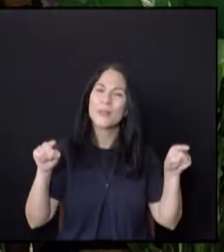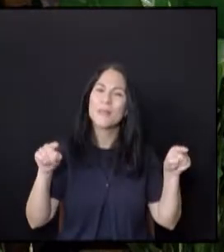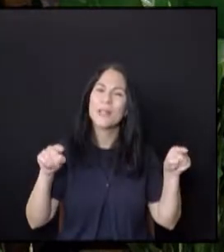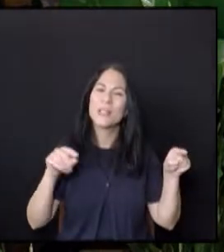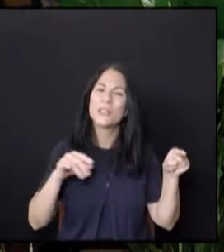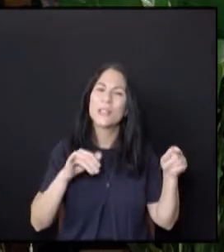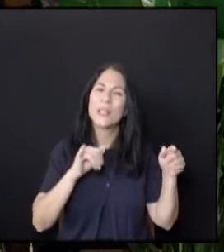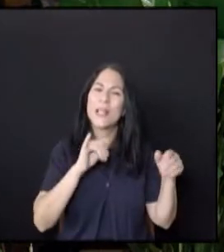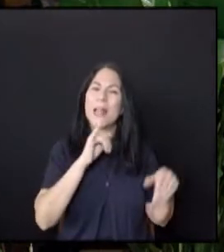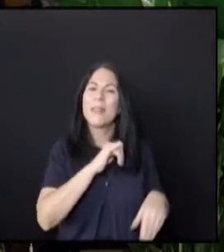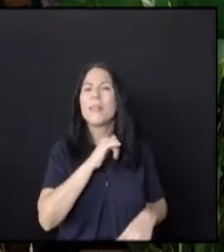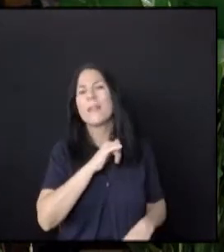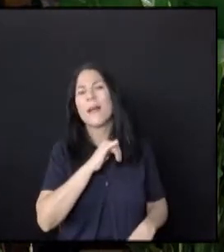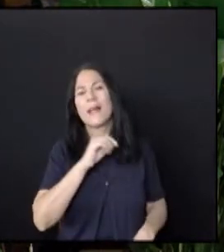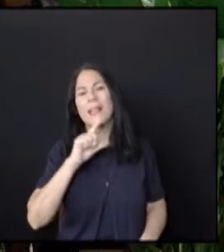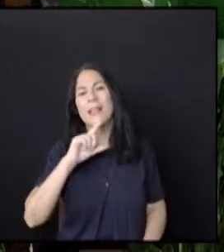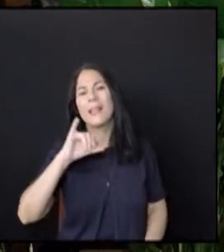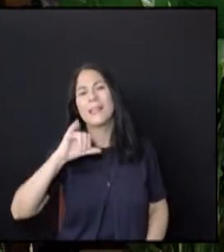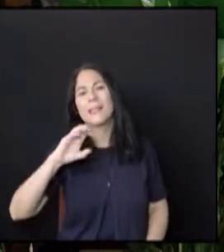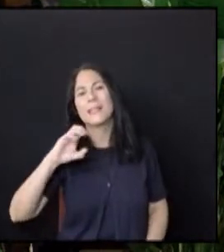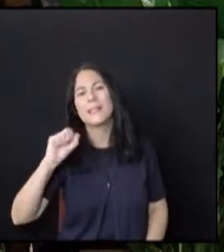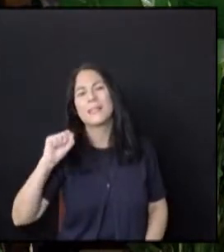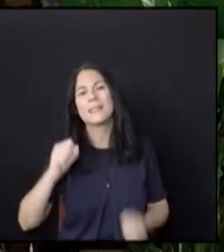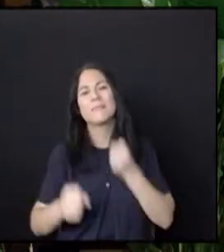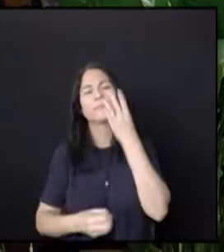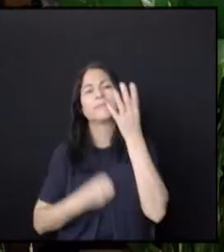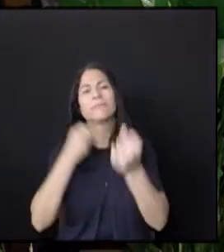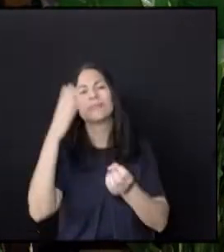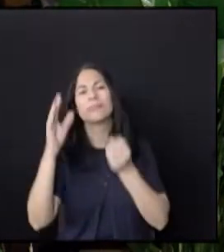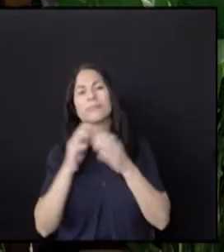and beautifully led us in.